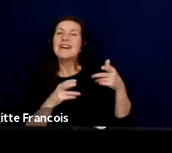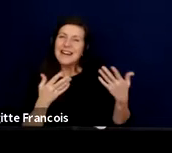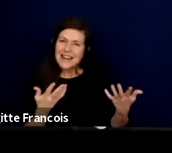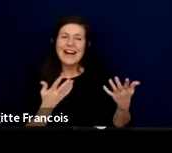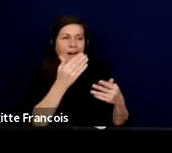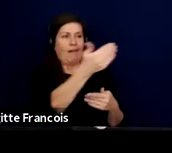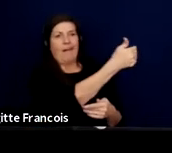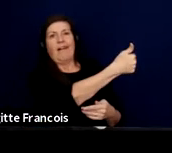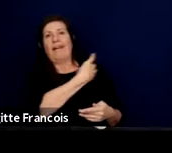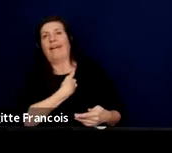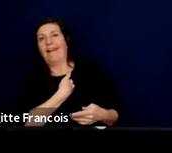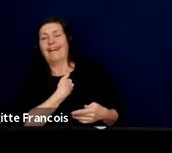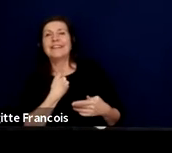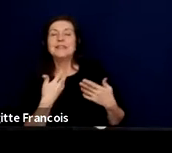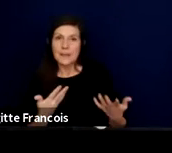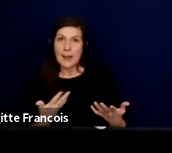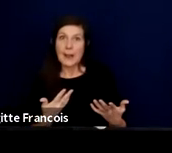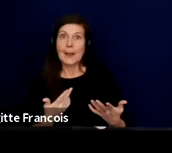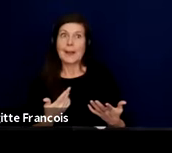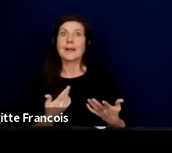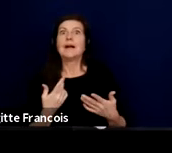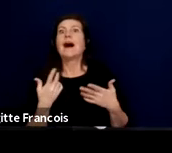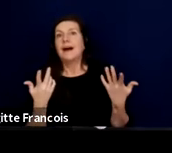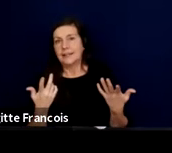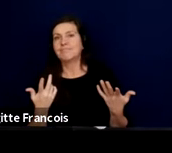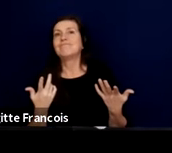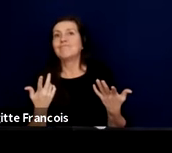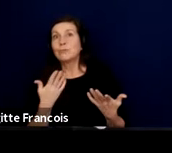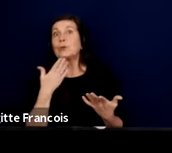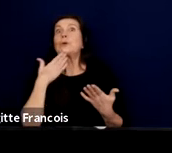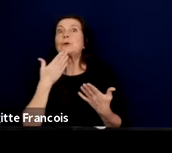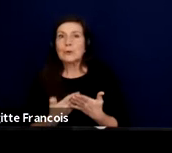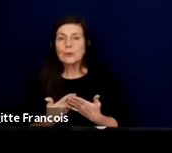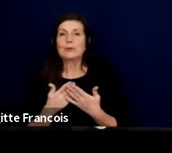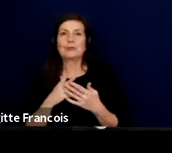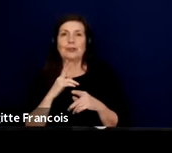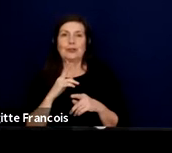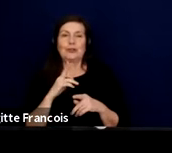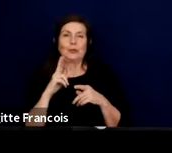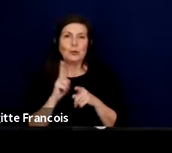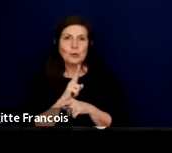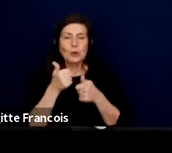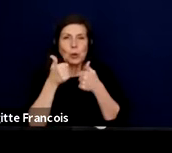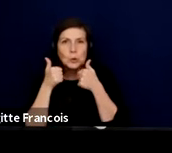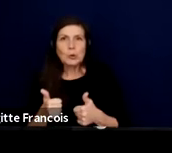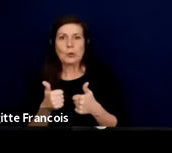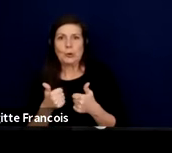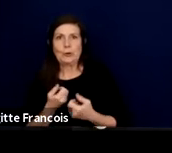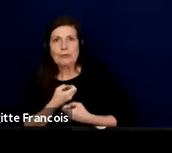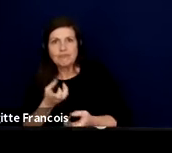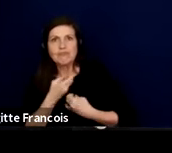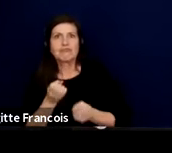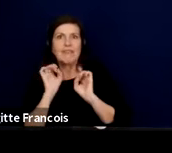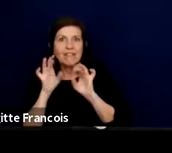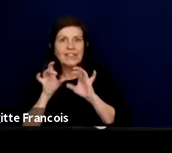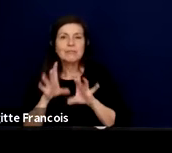And quite often those are the ones that are good users, that provide good feedback or are vocal,